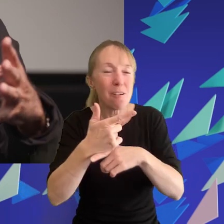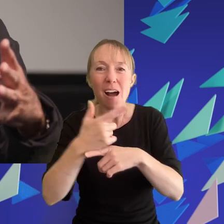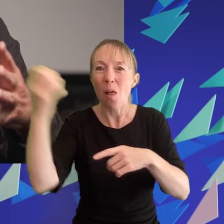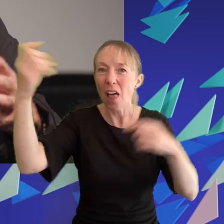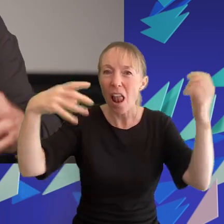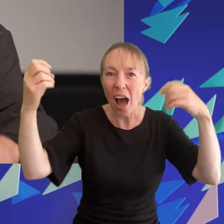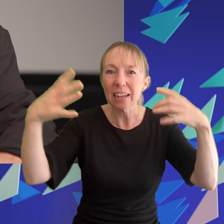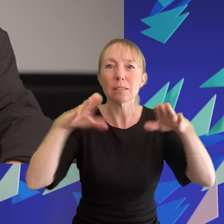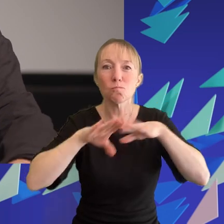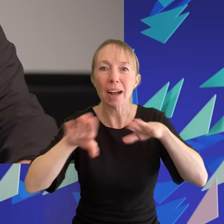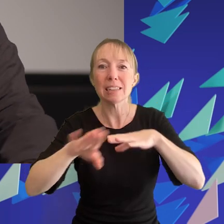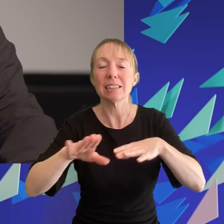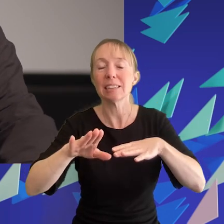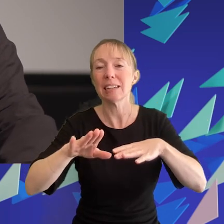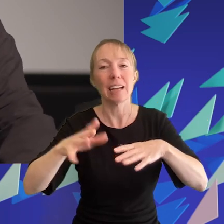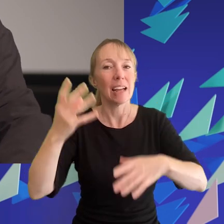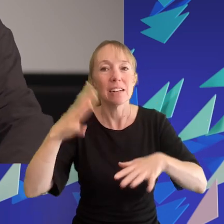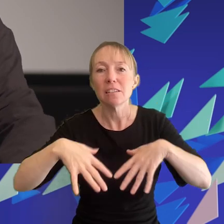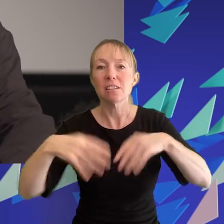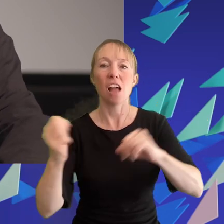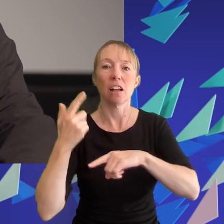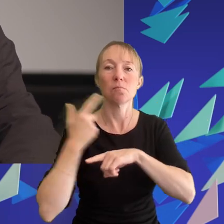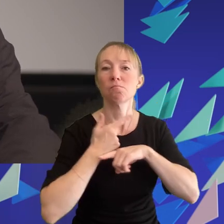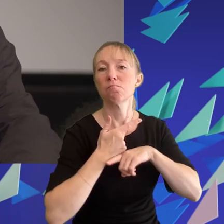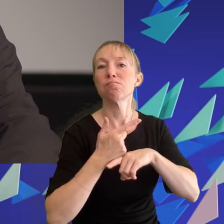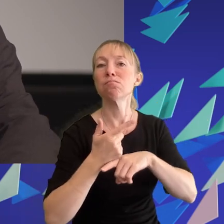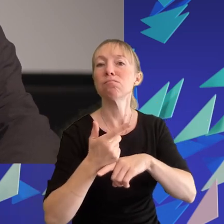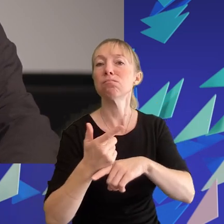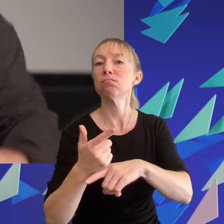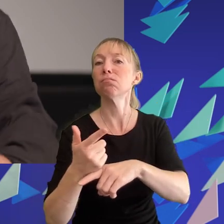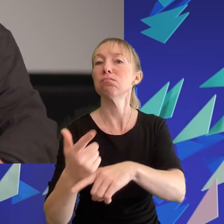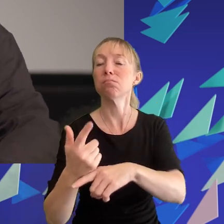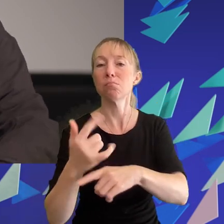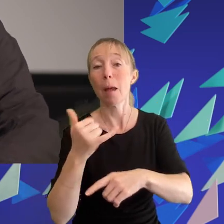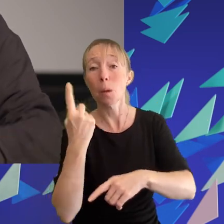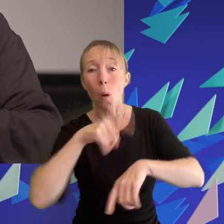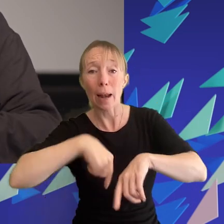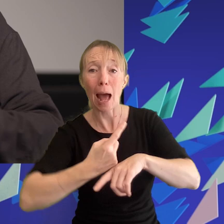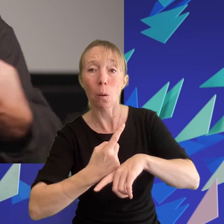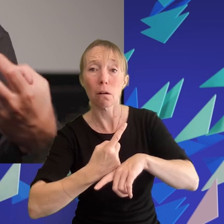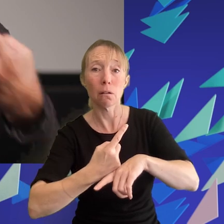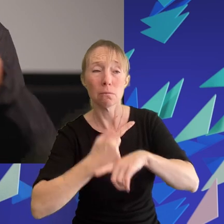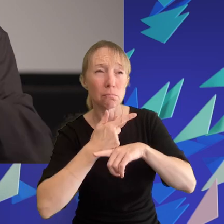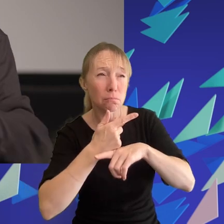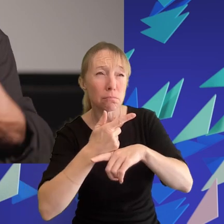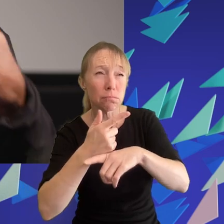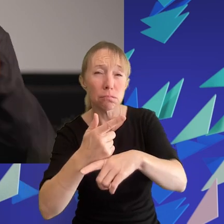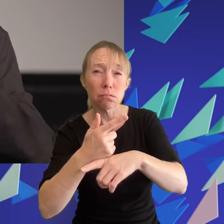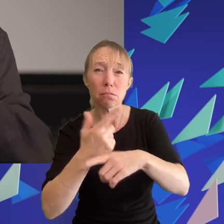everything. And then it's one take. And then we have maybe 1 hour to shoot it. So it was the to